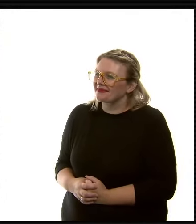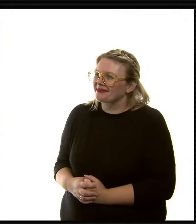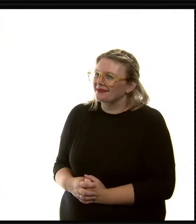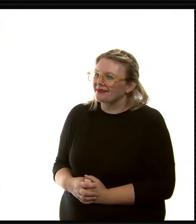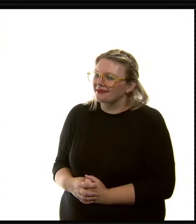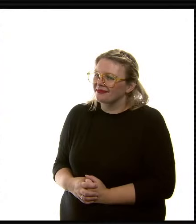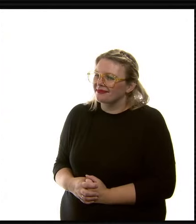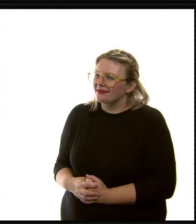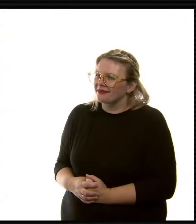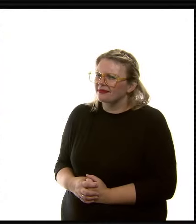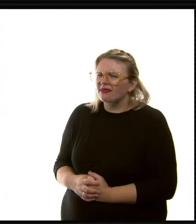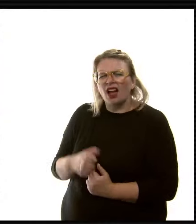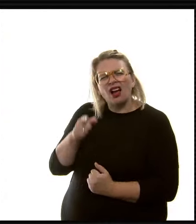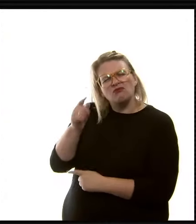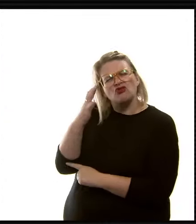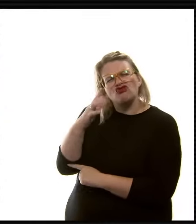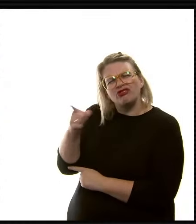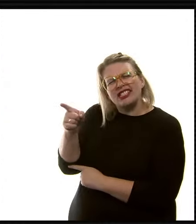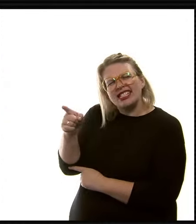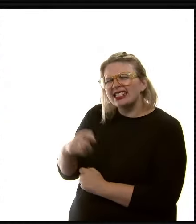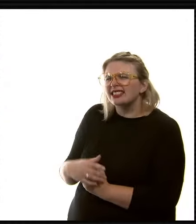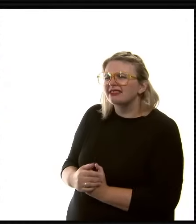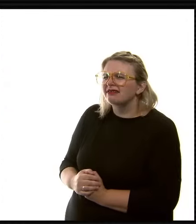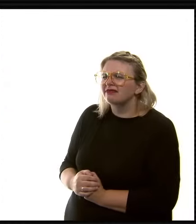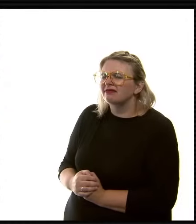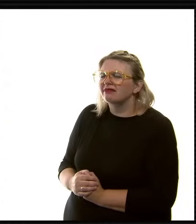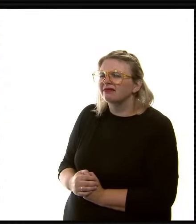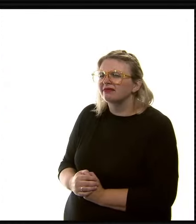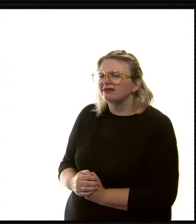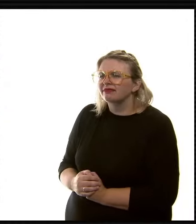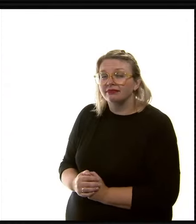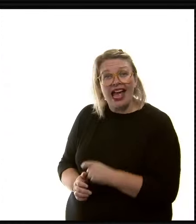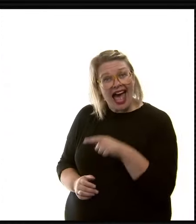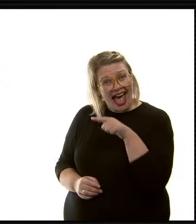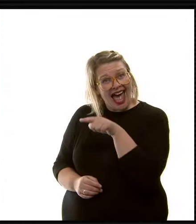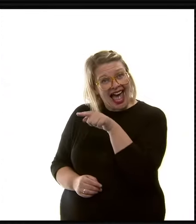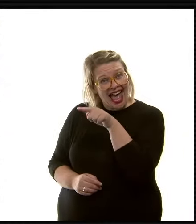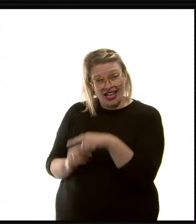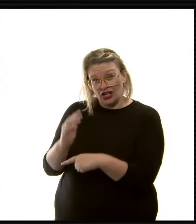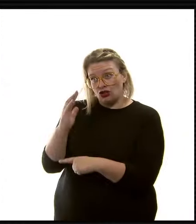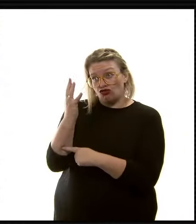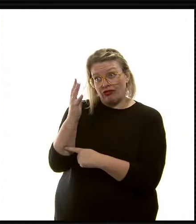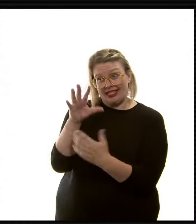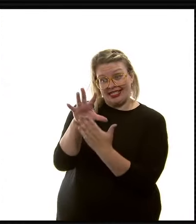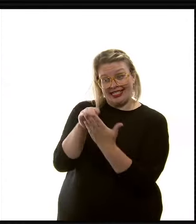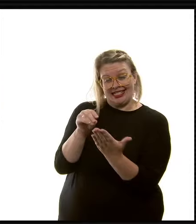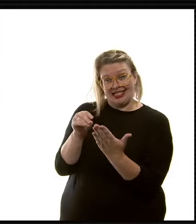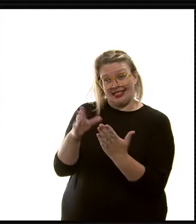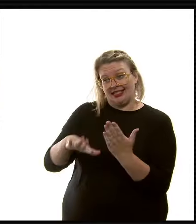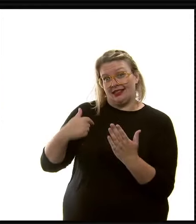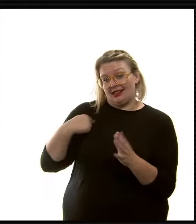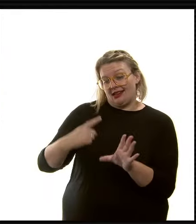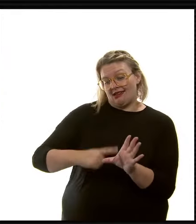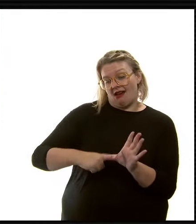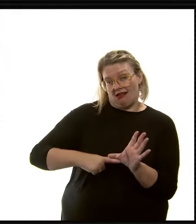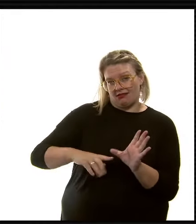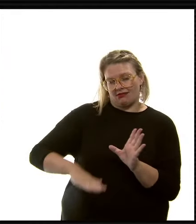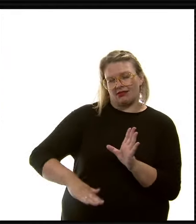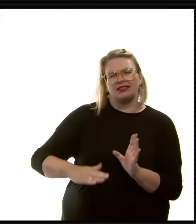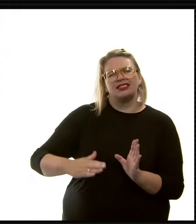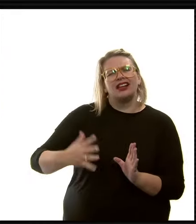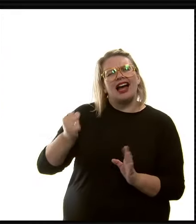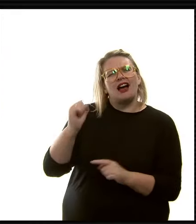What about the tree on the on that side of the castle? Yeah, so this is kind of inspired by a set from our childhood called